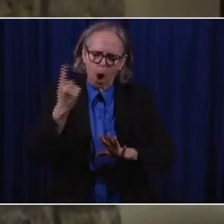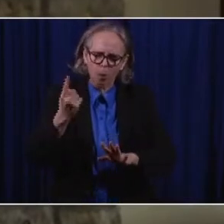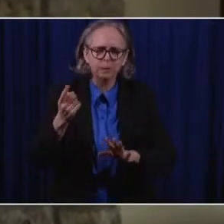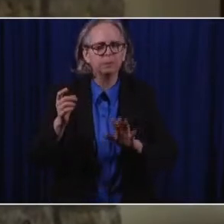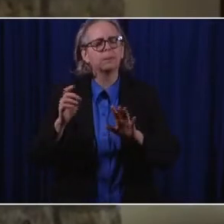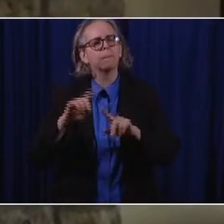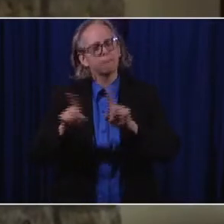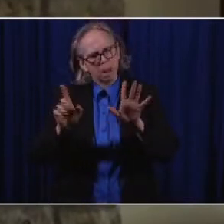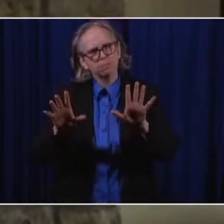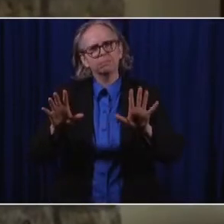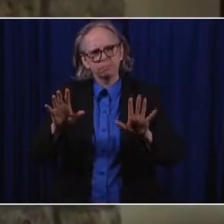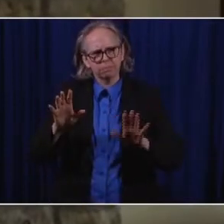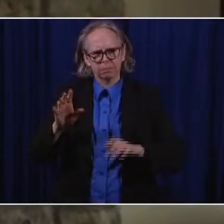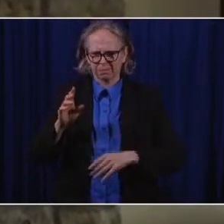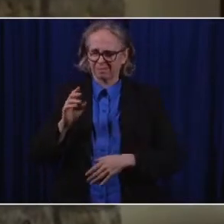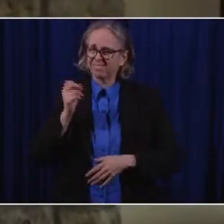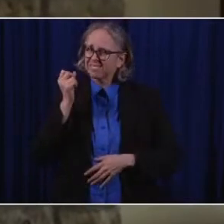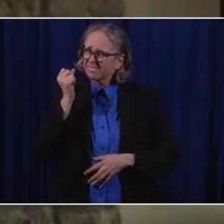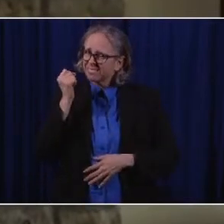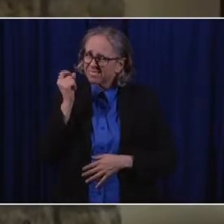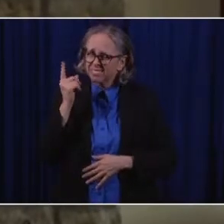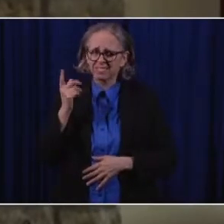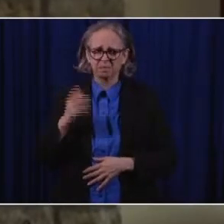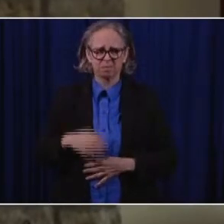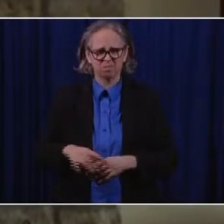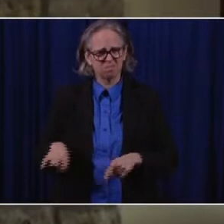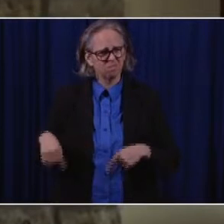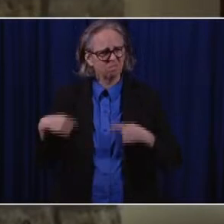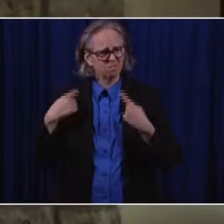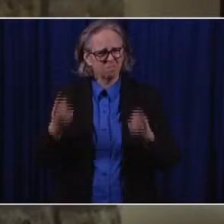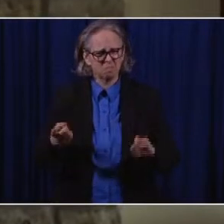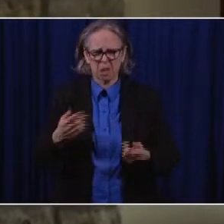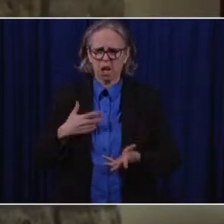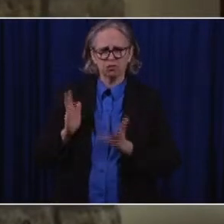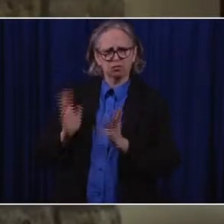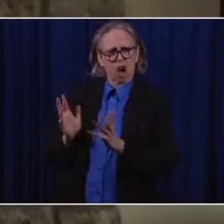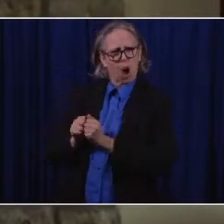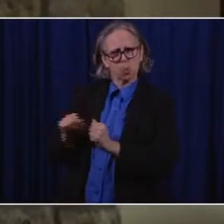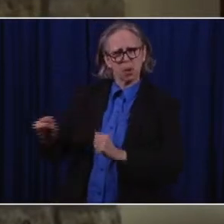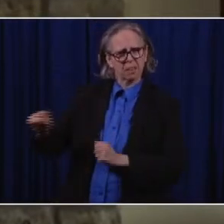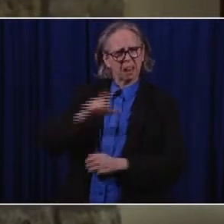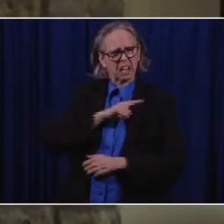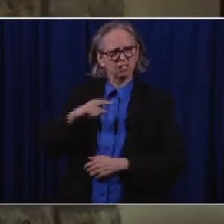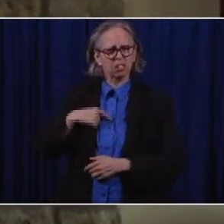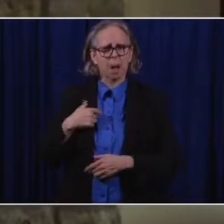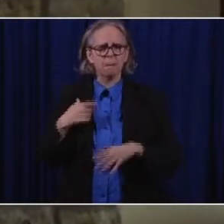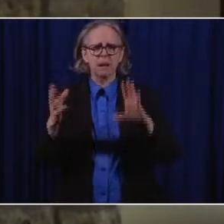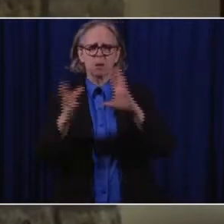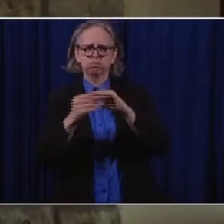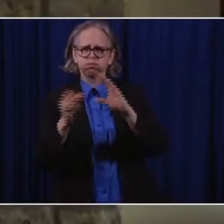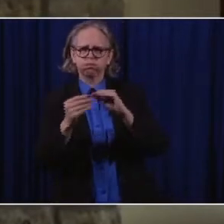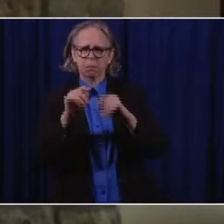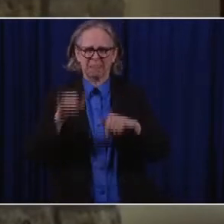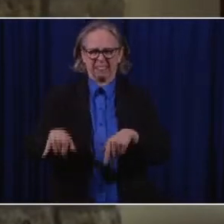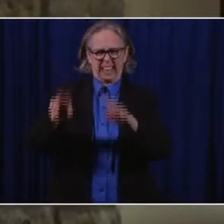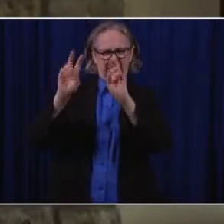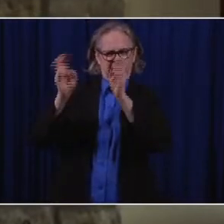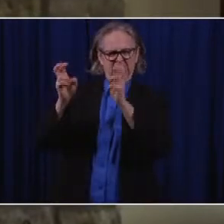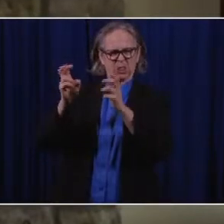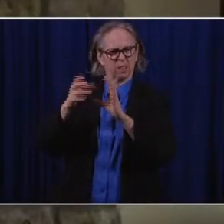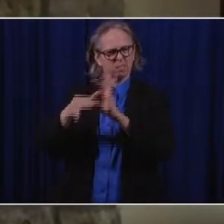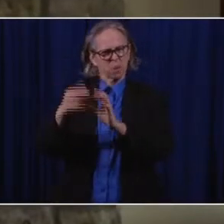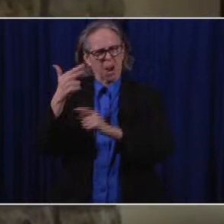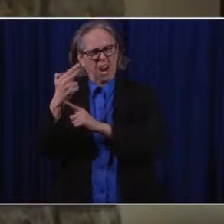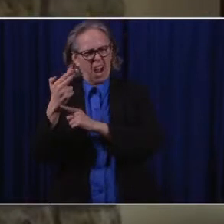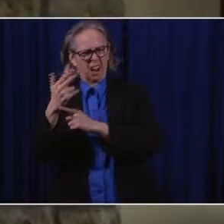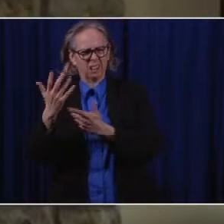But I have been talking about that particular section because, frankly, every time I pick up the paper,